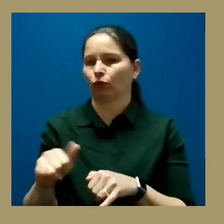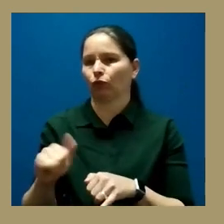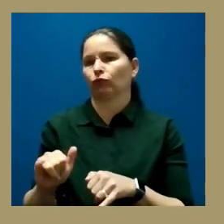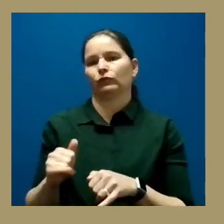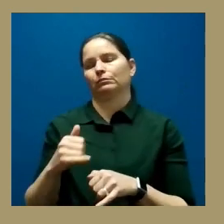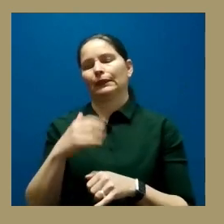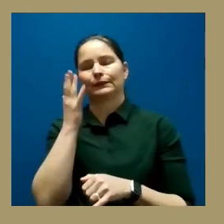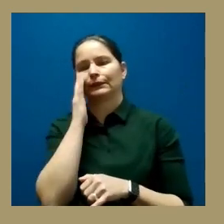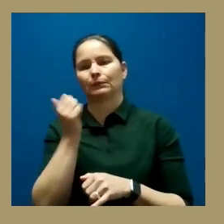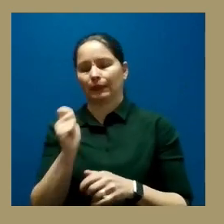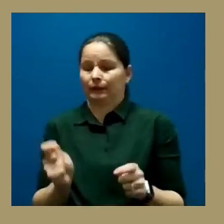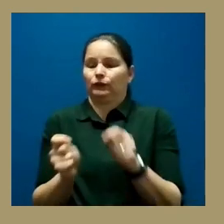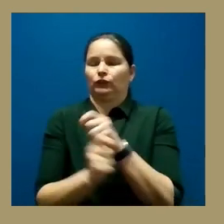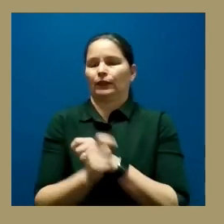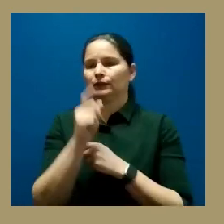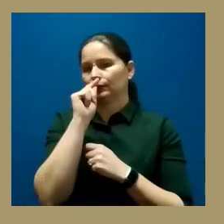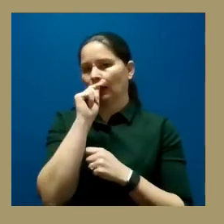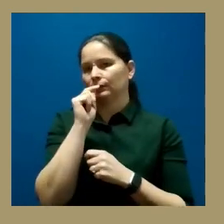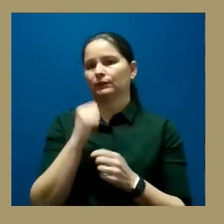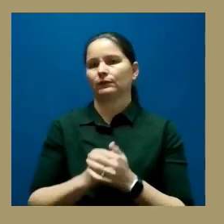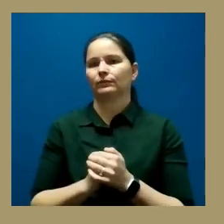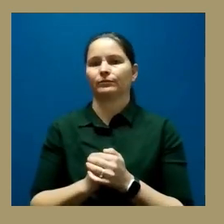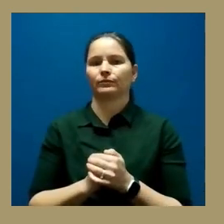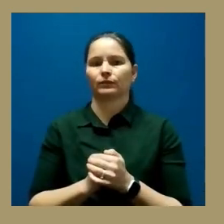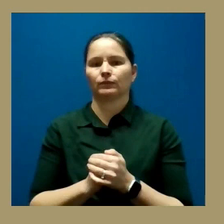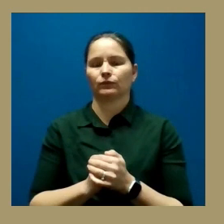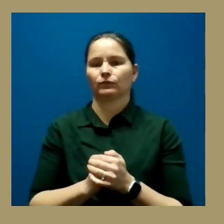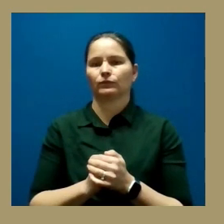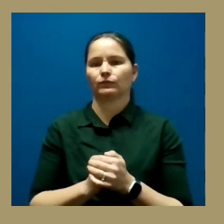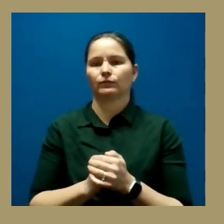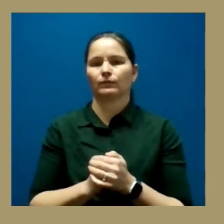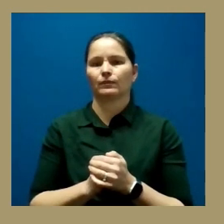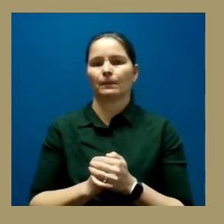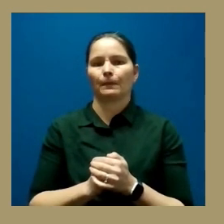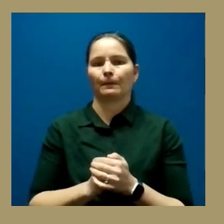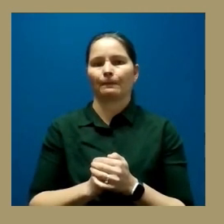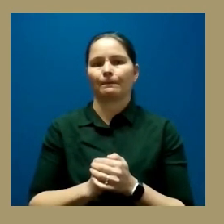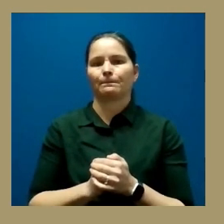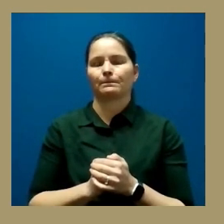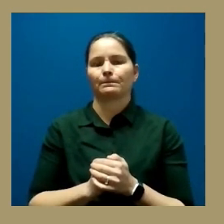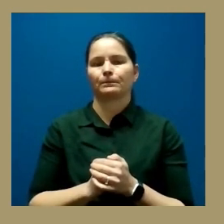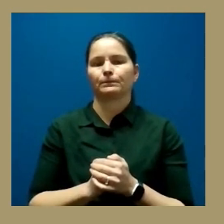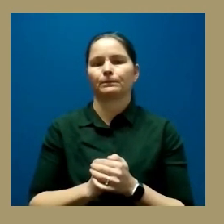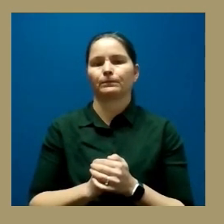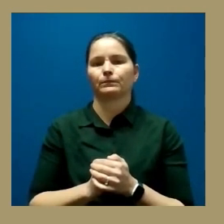these steps also as well. So it does happen. So we provide that option to customers to edit their information.